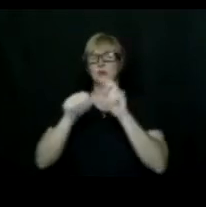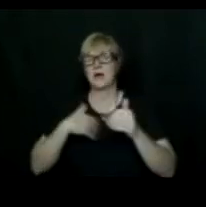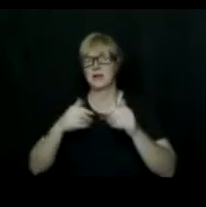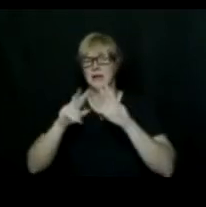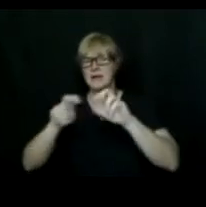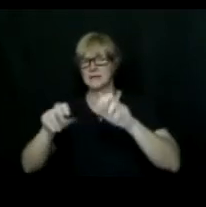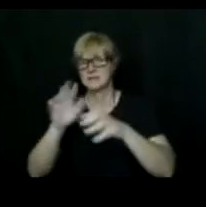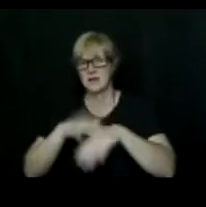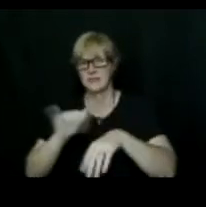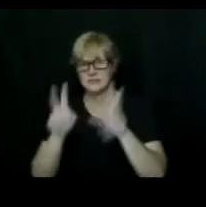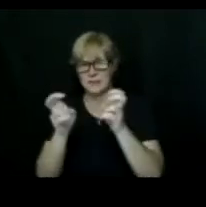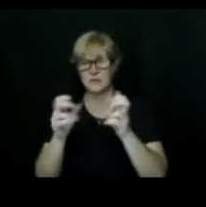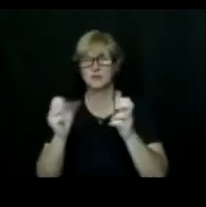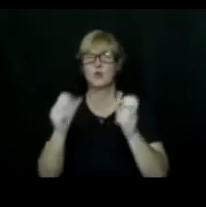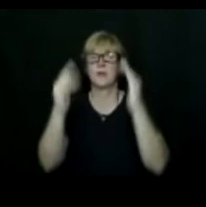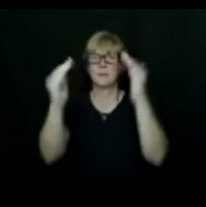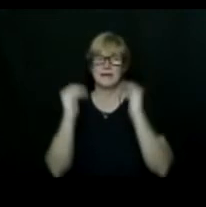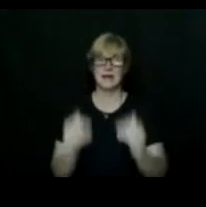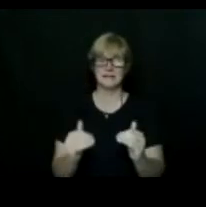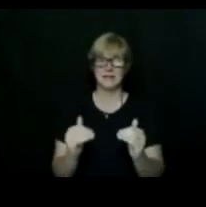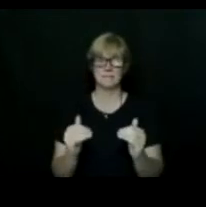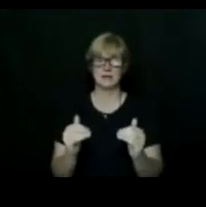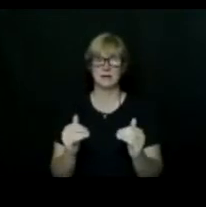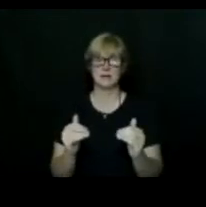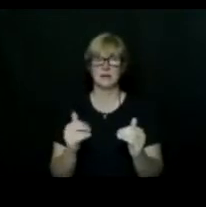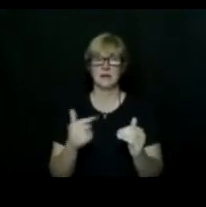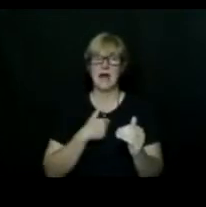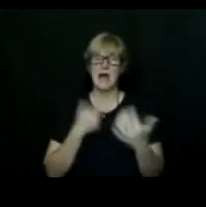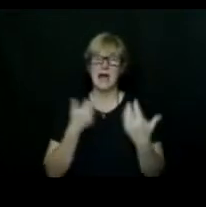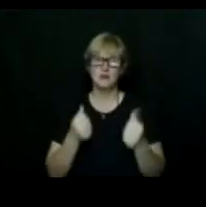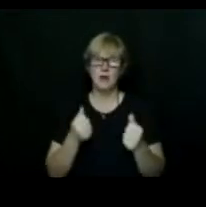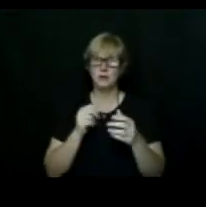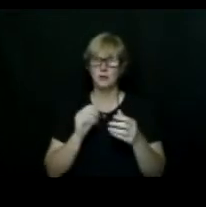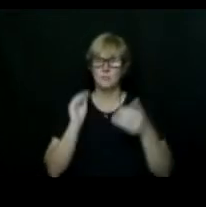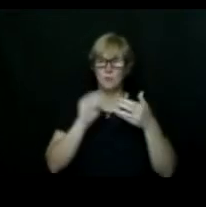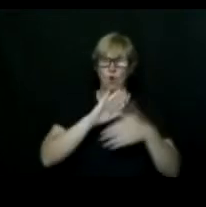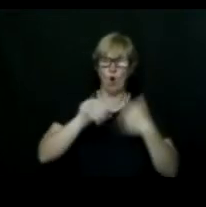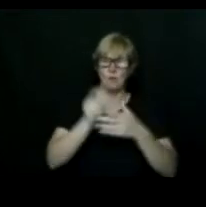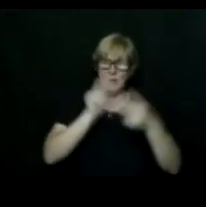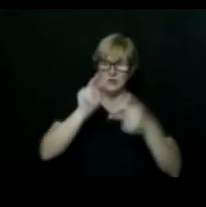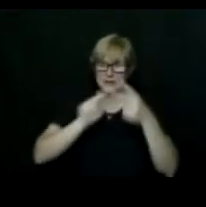In the next step, I tried to put all my predictors into regression